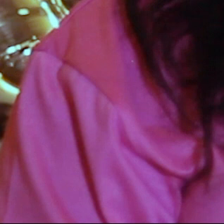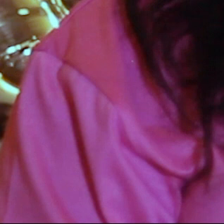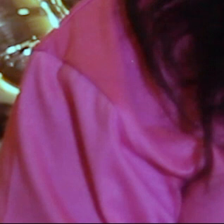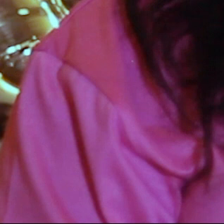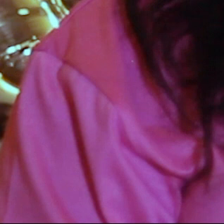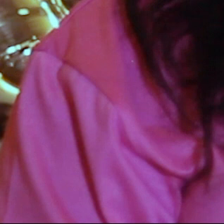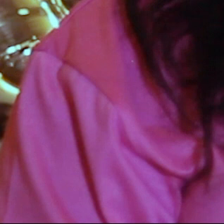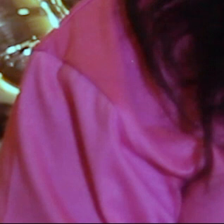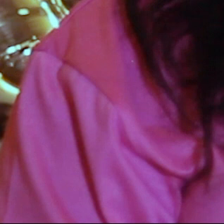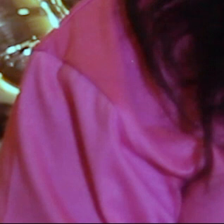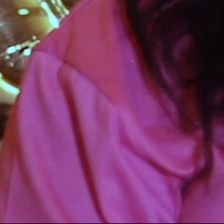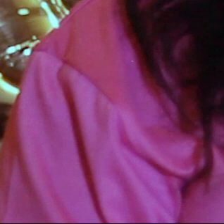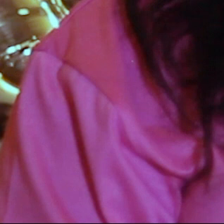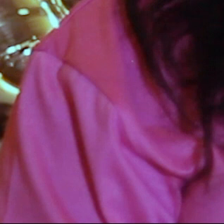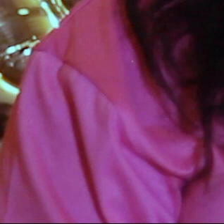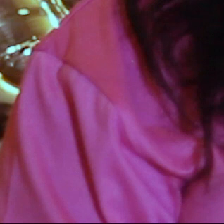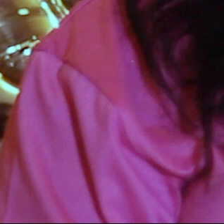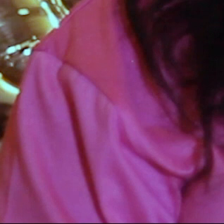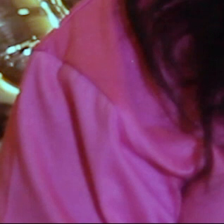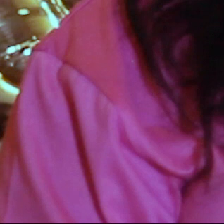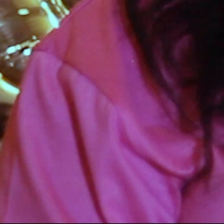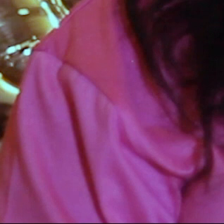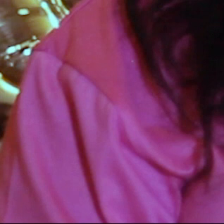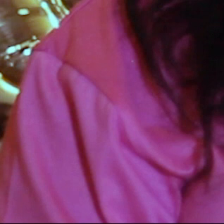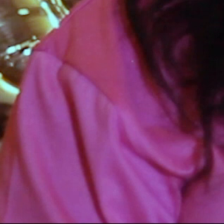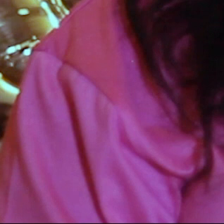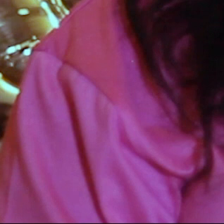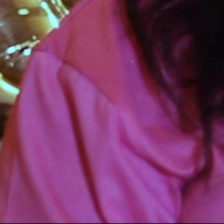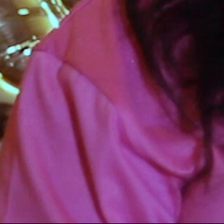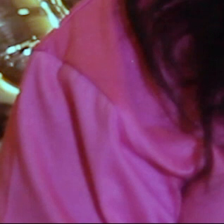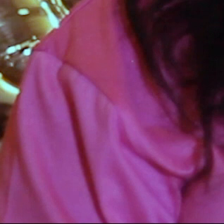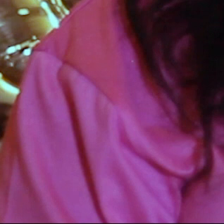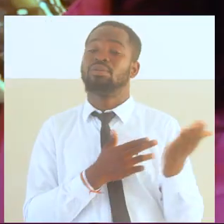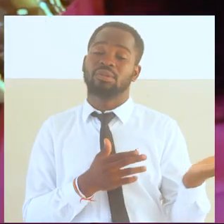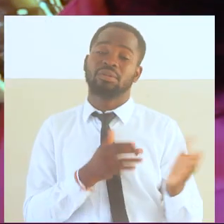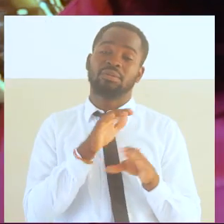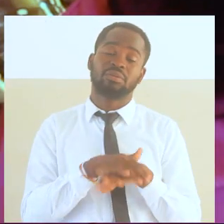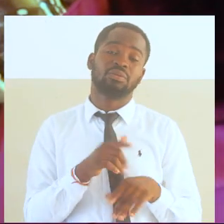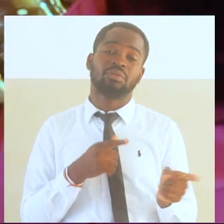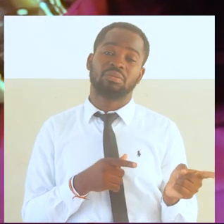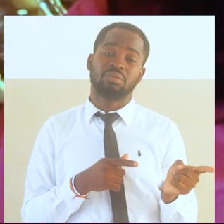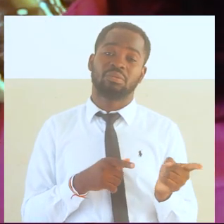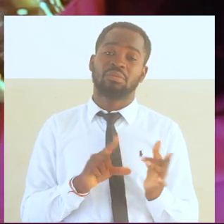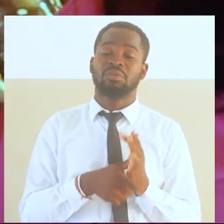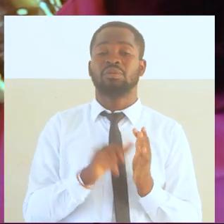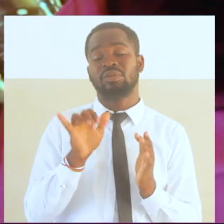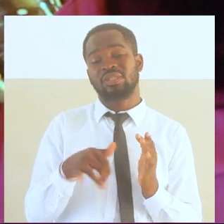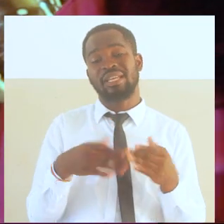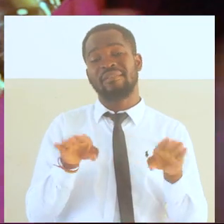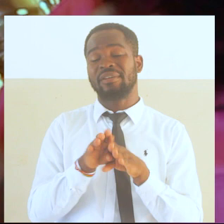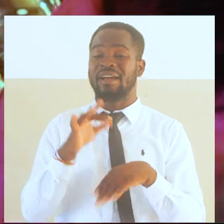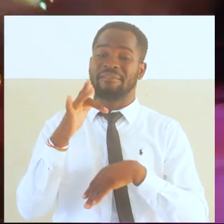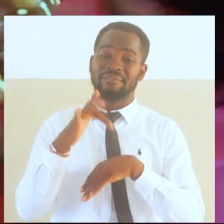Madjikie, victim of Spina Bifida and Hydrocephalus, speaking. There are so many times that it's